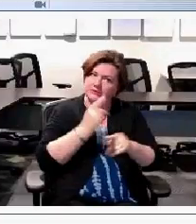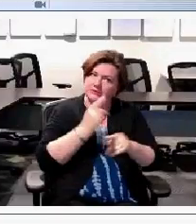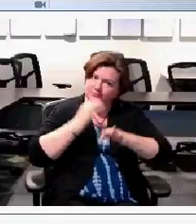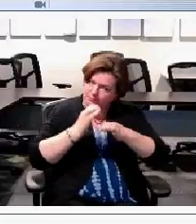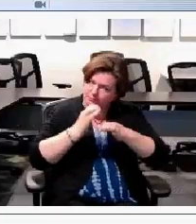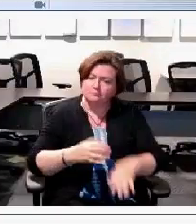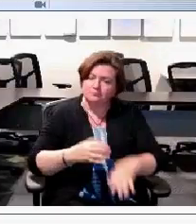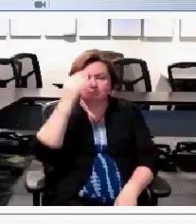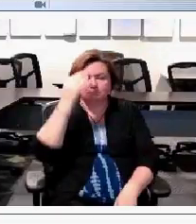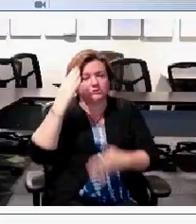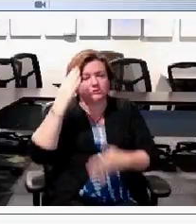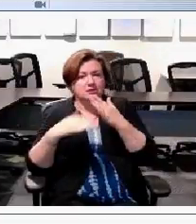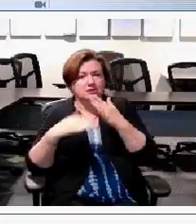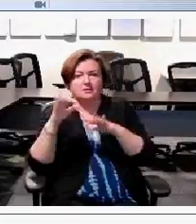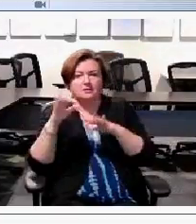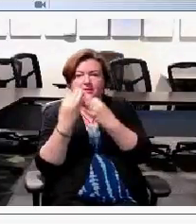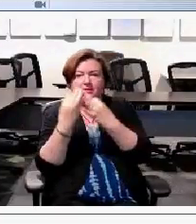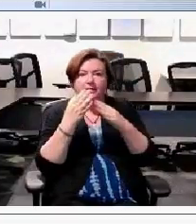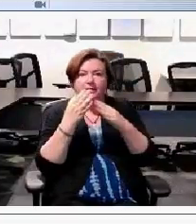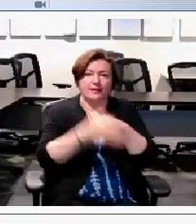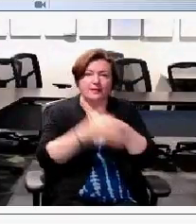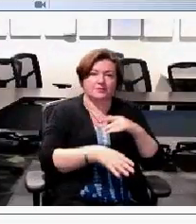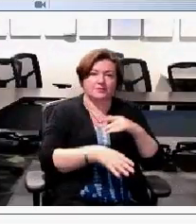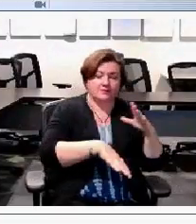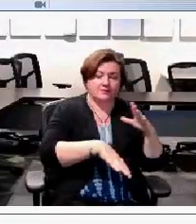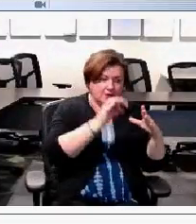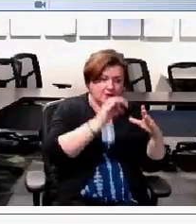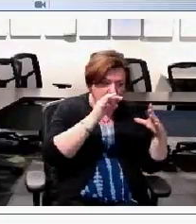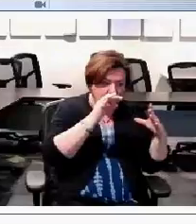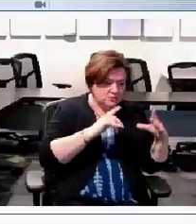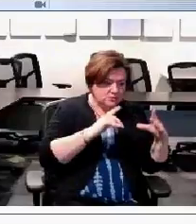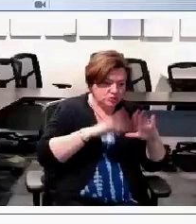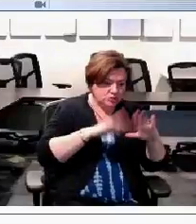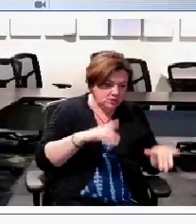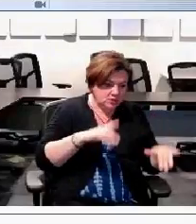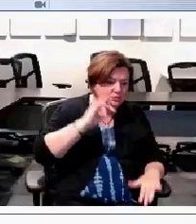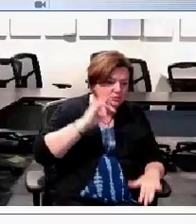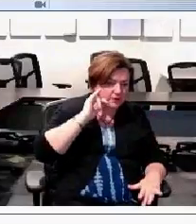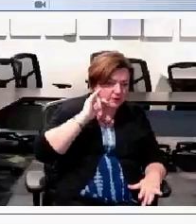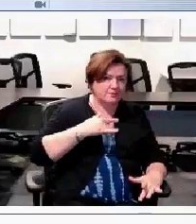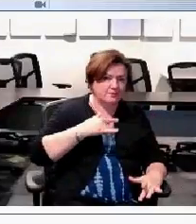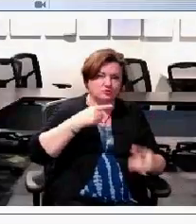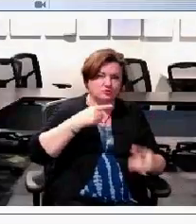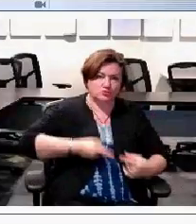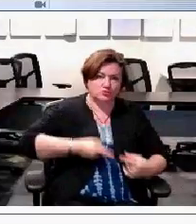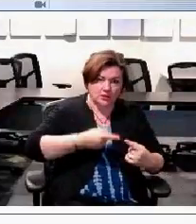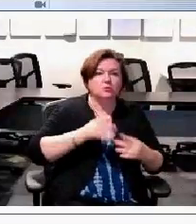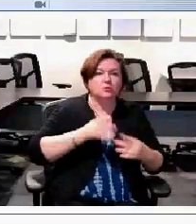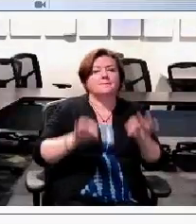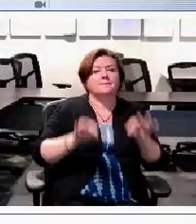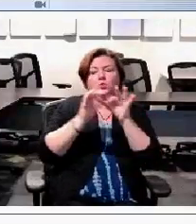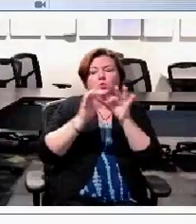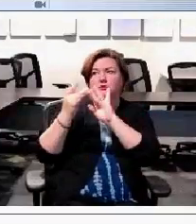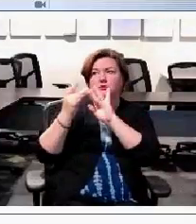that families often have diagnoses are really struggling, and family in that contact is very helpful.